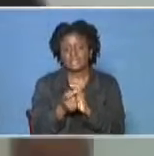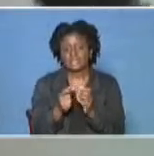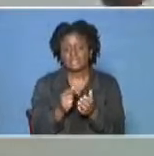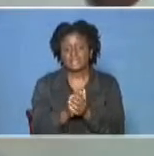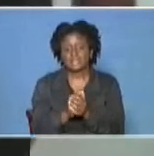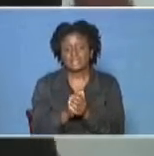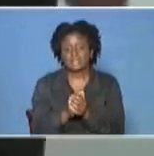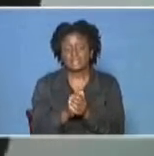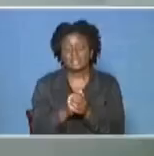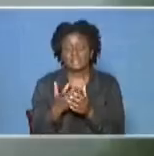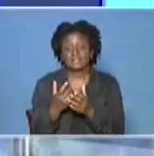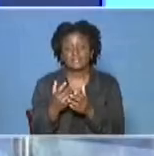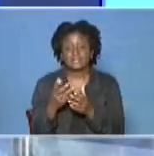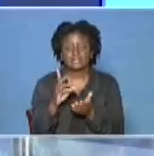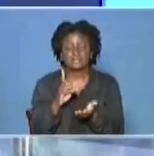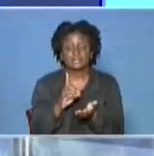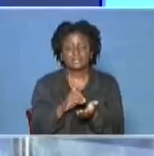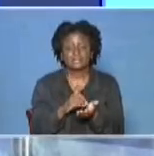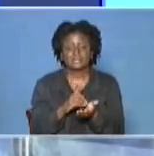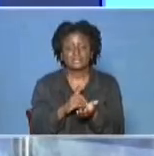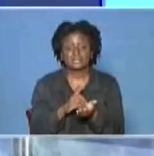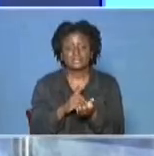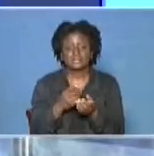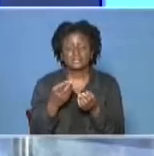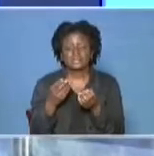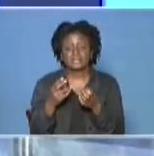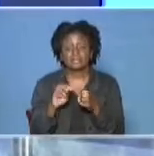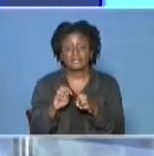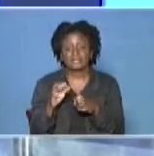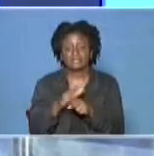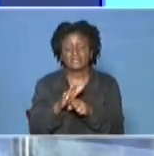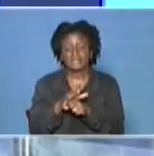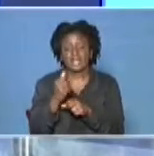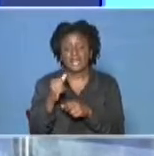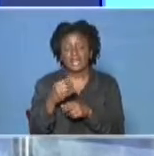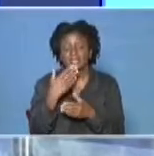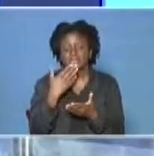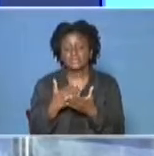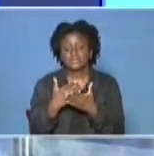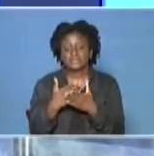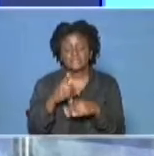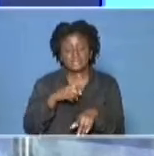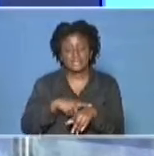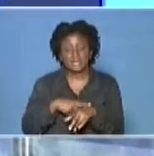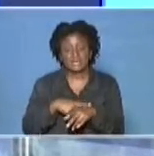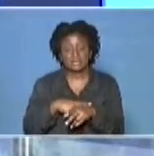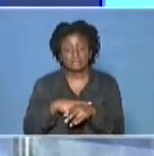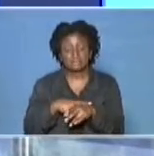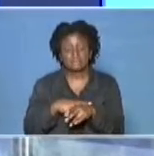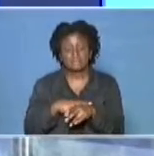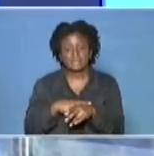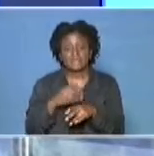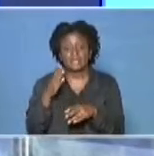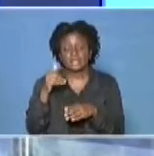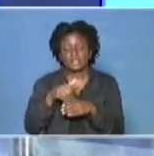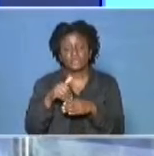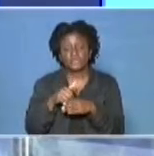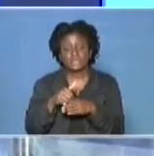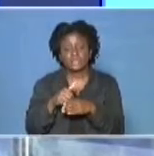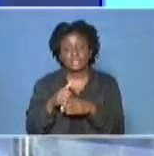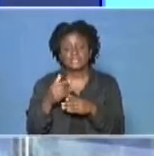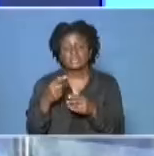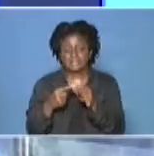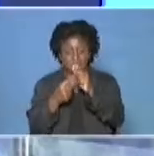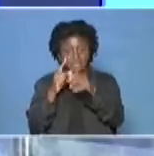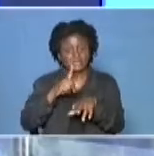Ahmed Al-Jaber. Well, an eventful and fruitful tenure marked by milestones in this CARICOM's 50th year.